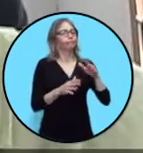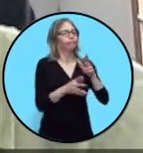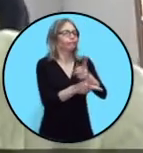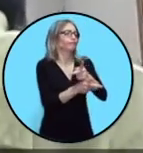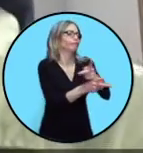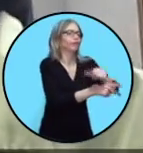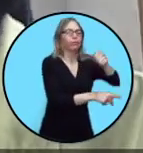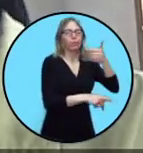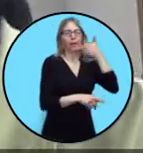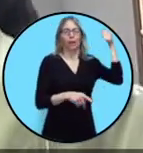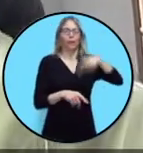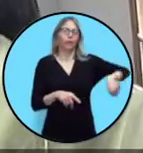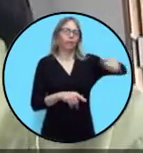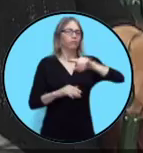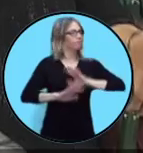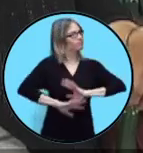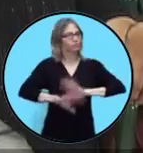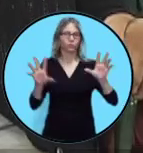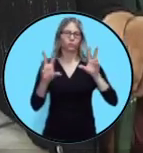all the same.